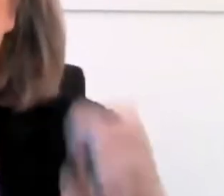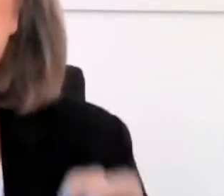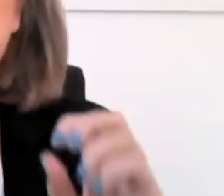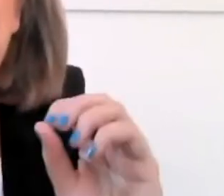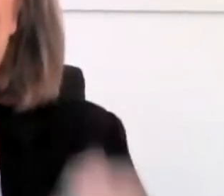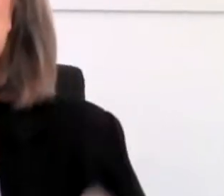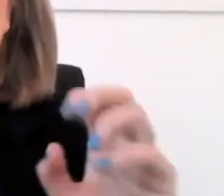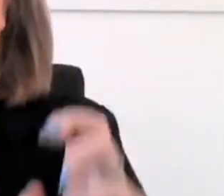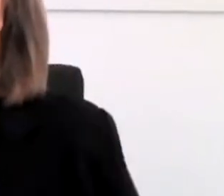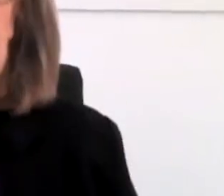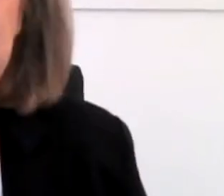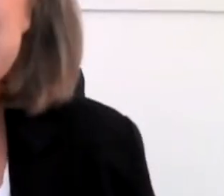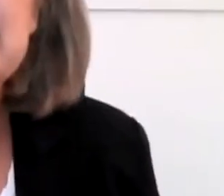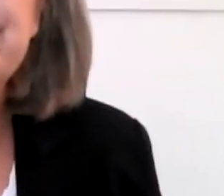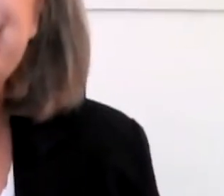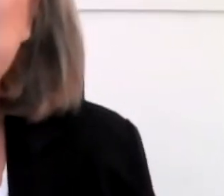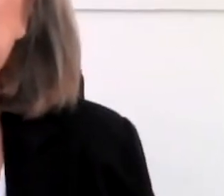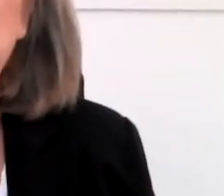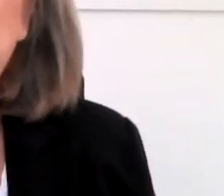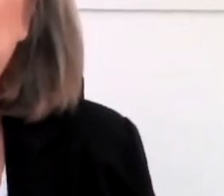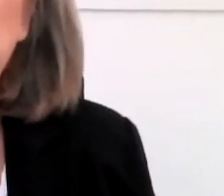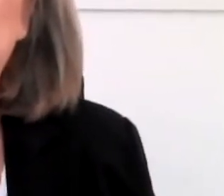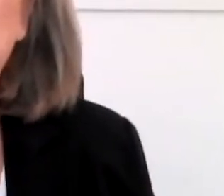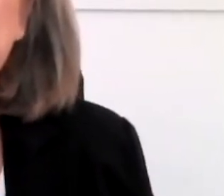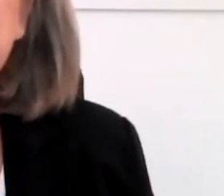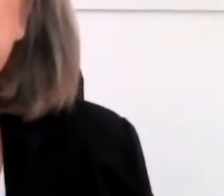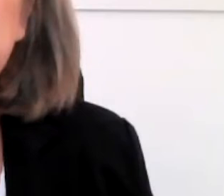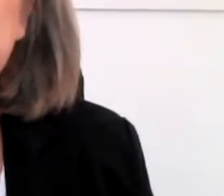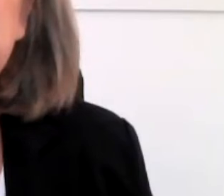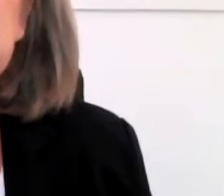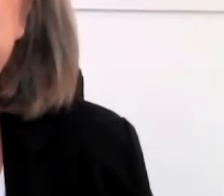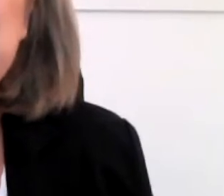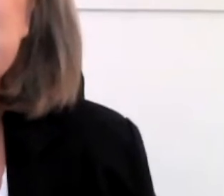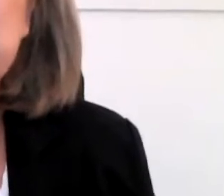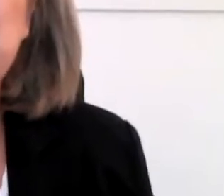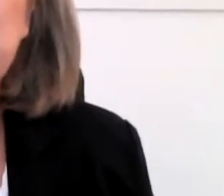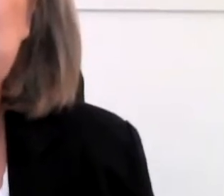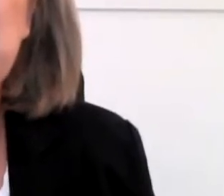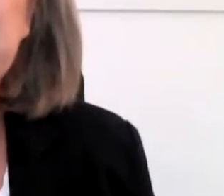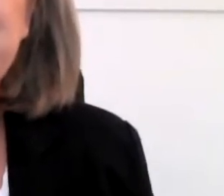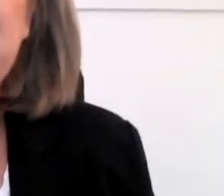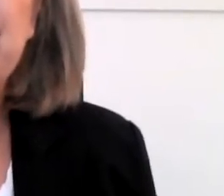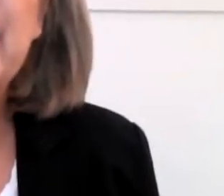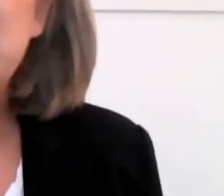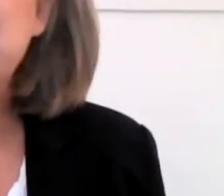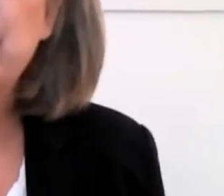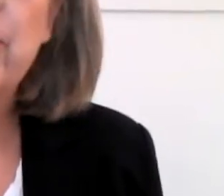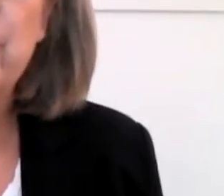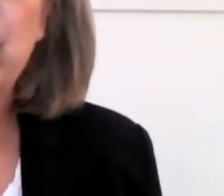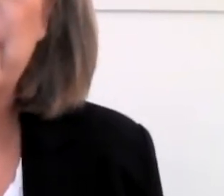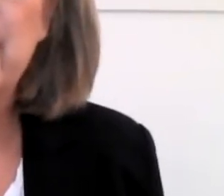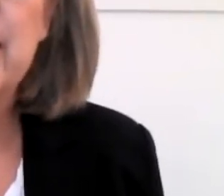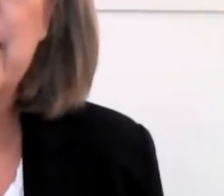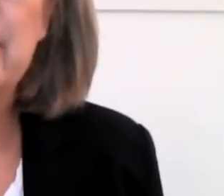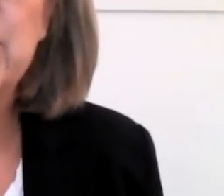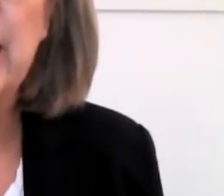0 actual studies on these problems co-occurring. But any of you who